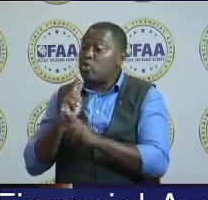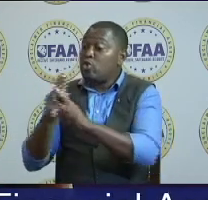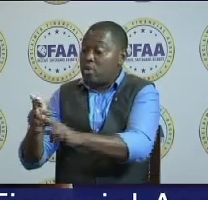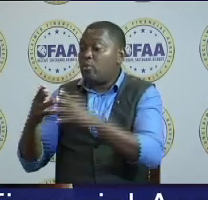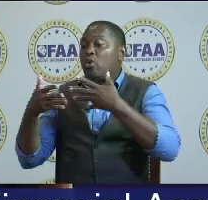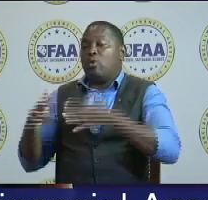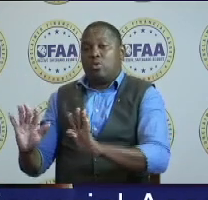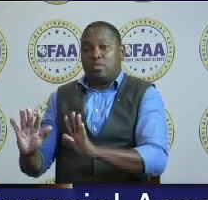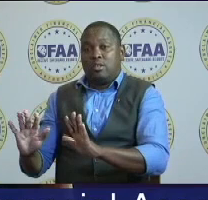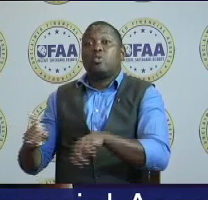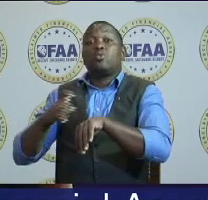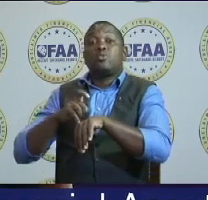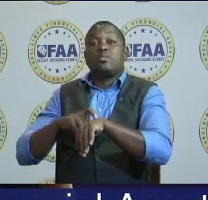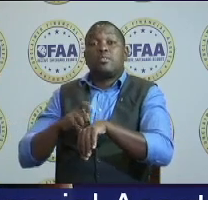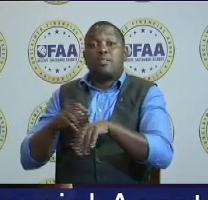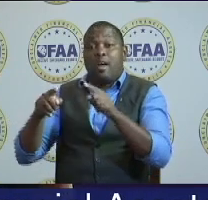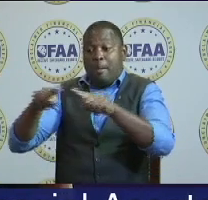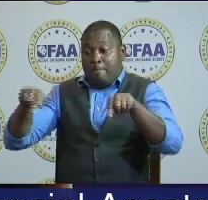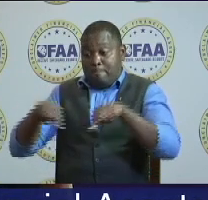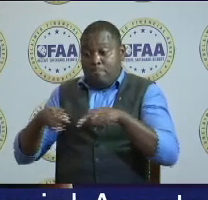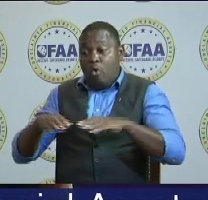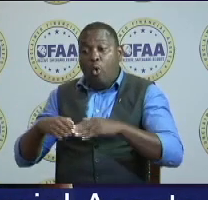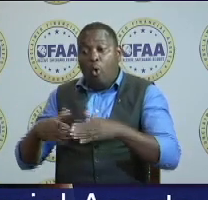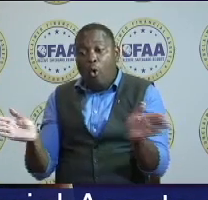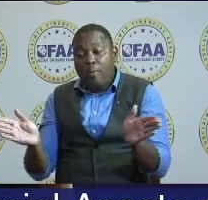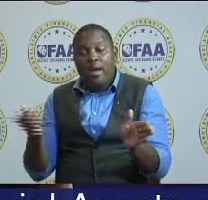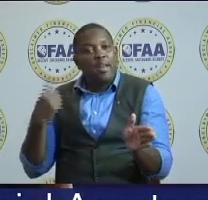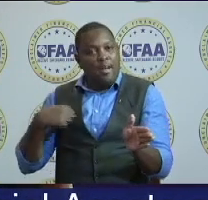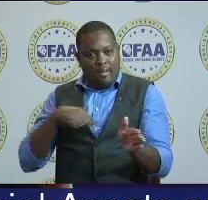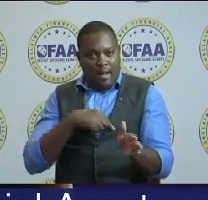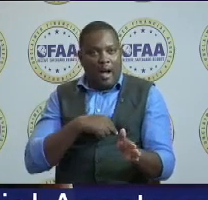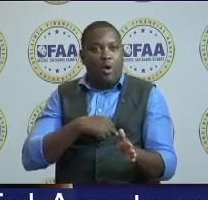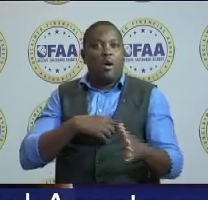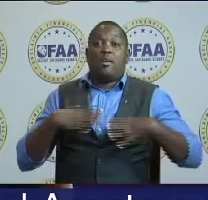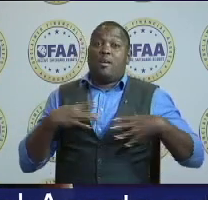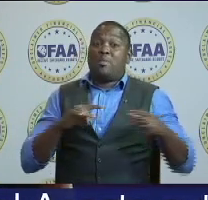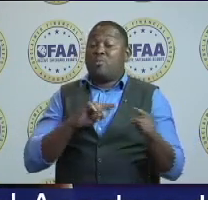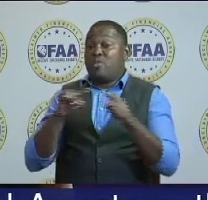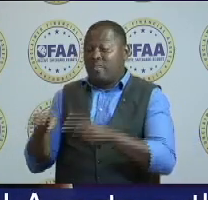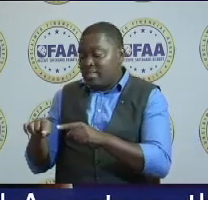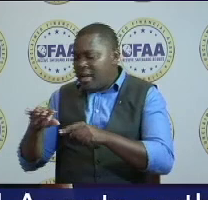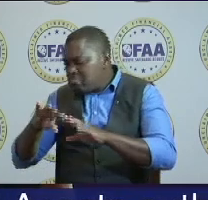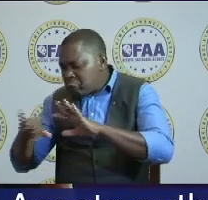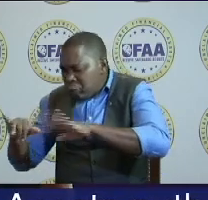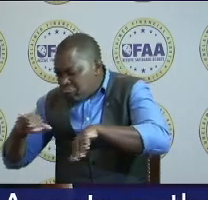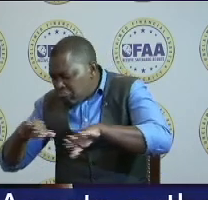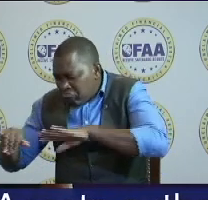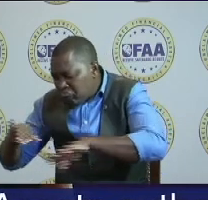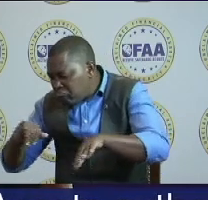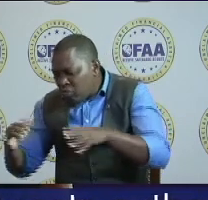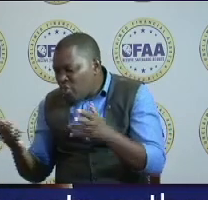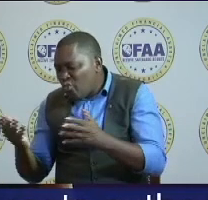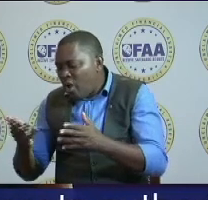opening, our officers or our agents will be there so that whatever content there is there, we sift what belongs to the authority and we